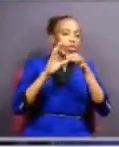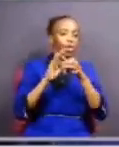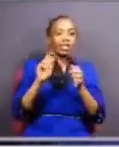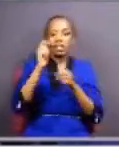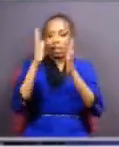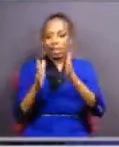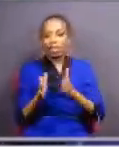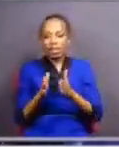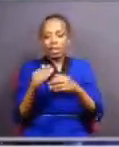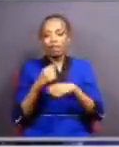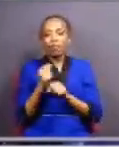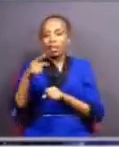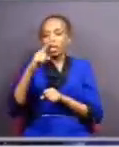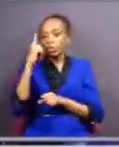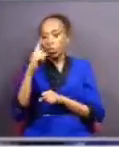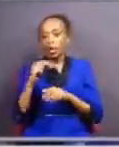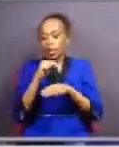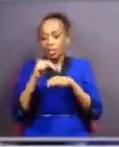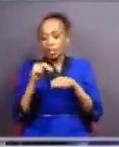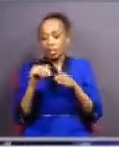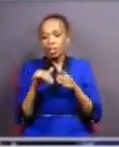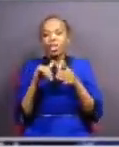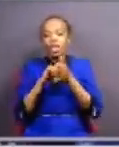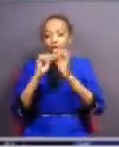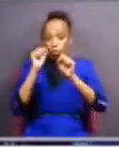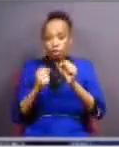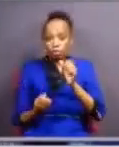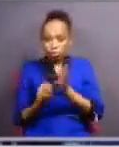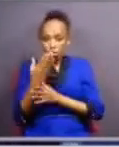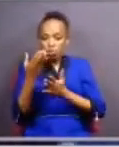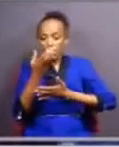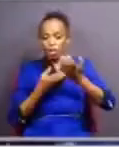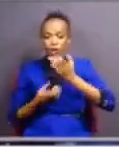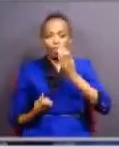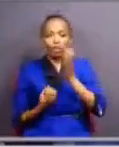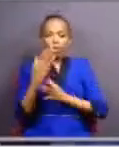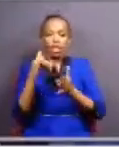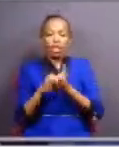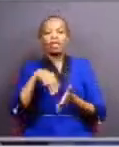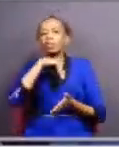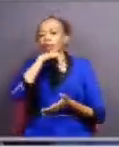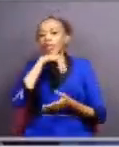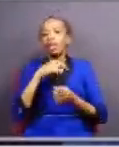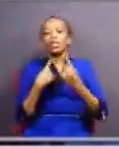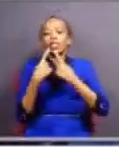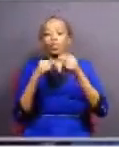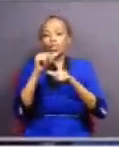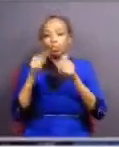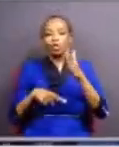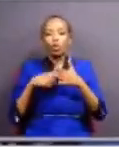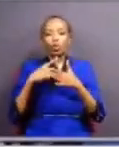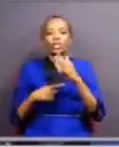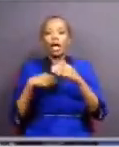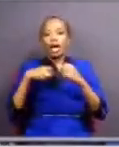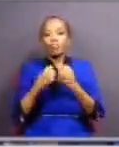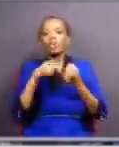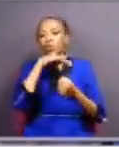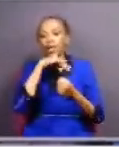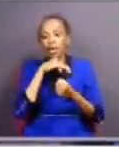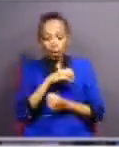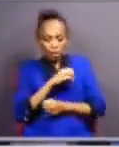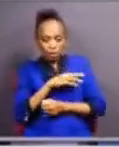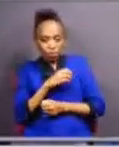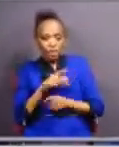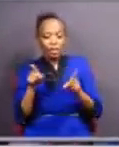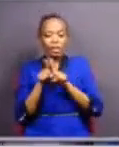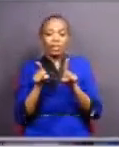Kenya and making us one nation so that we can actually come up with the economic revolution that Baba talks about. What happened to Baba was very, very frightening.